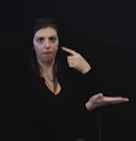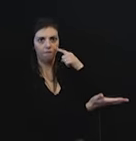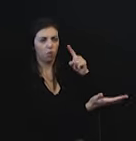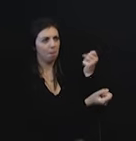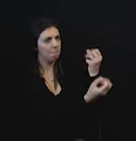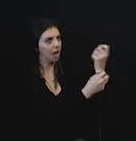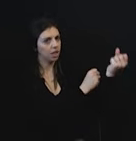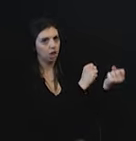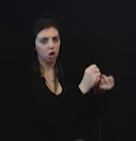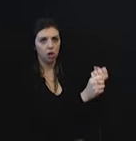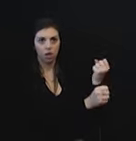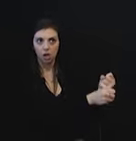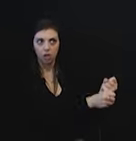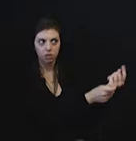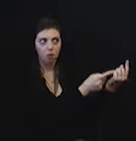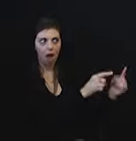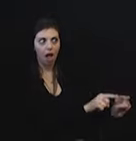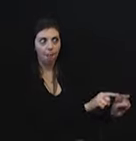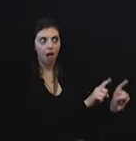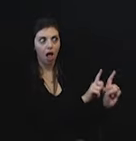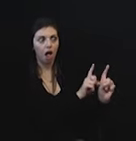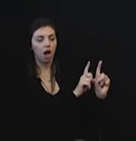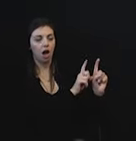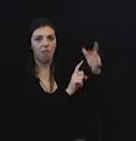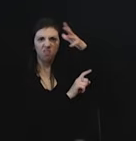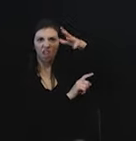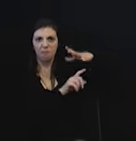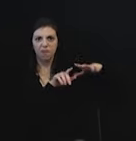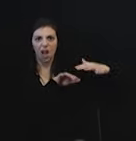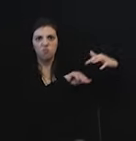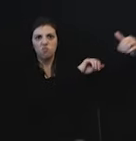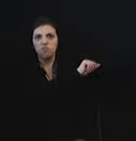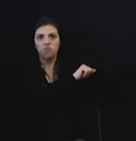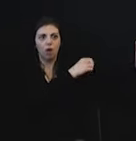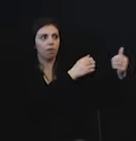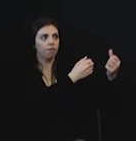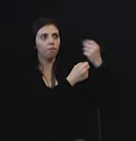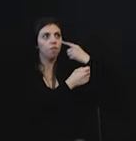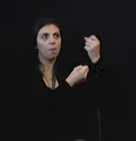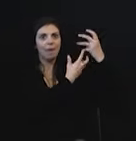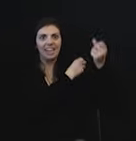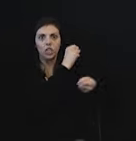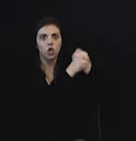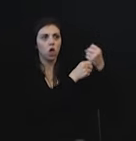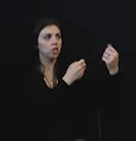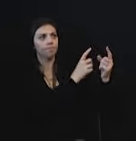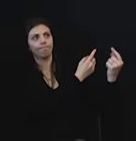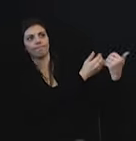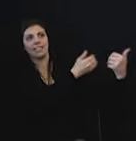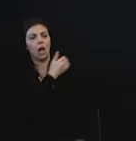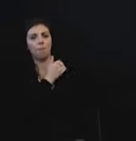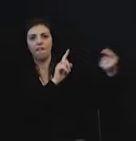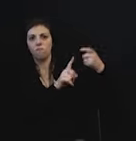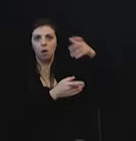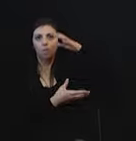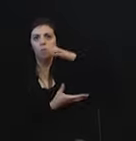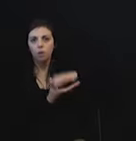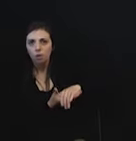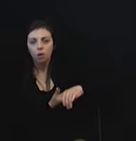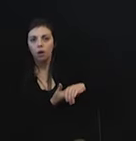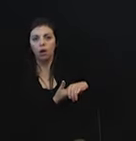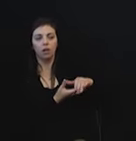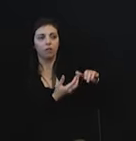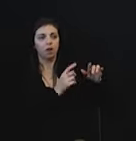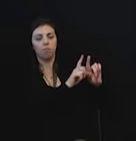And so what ends up happening is they're away from their families, from their spouses. And although these folks were not able to be